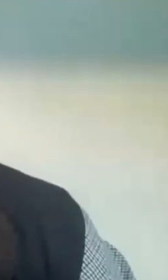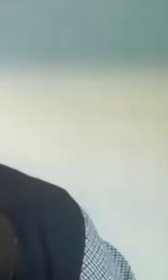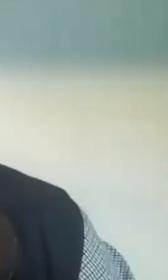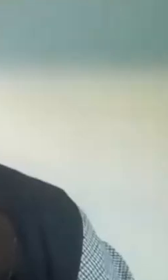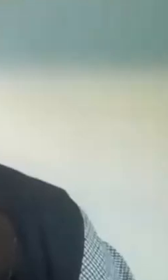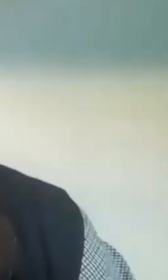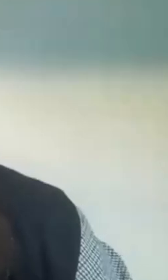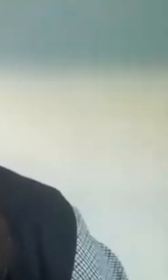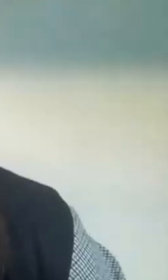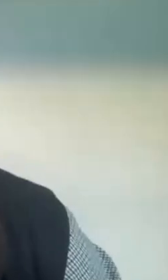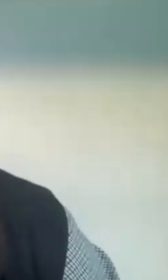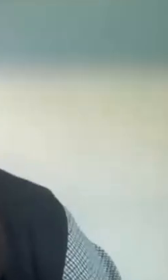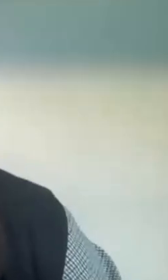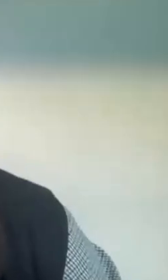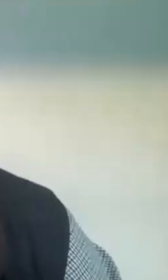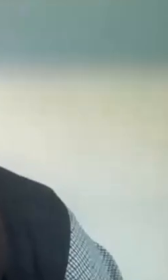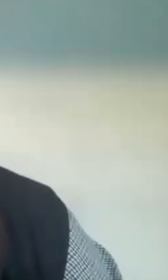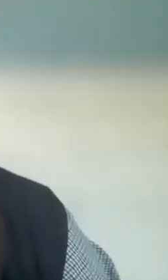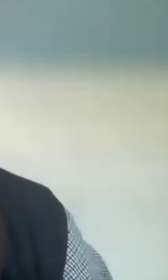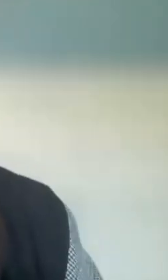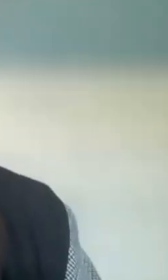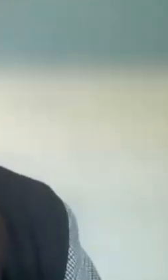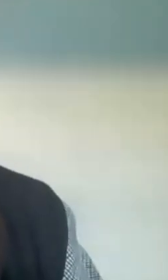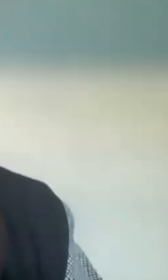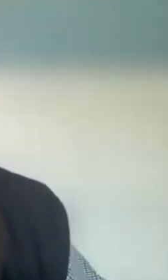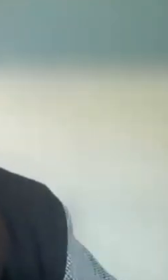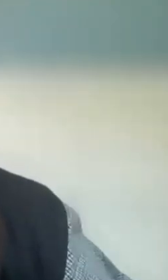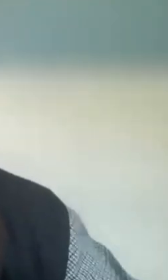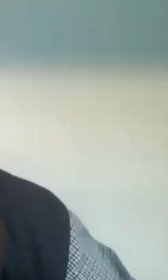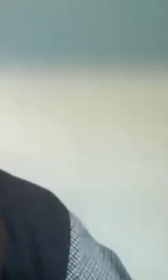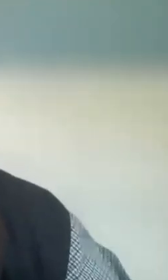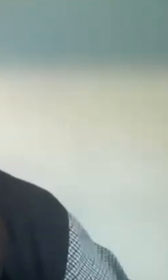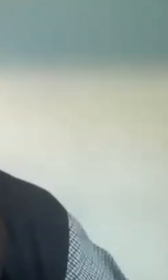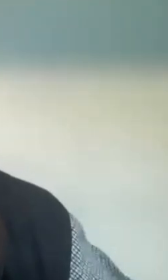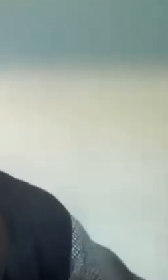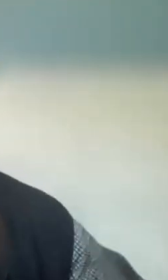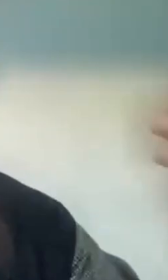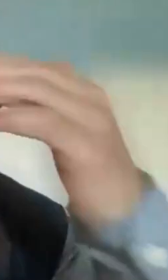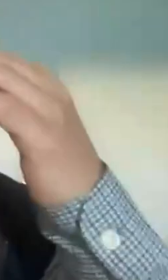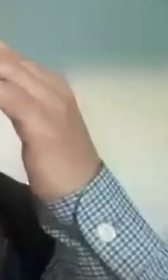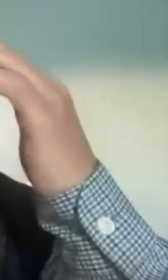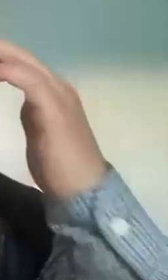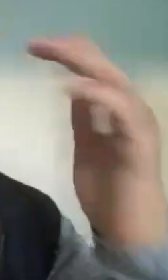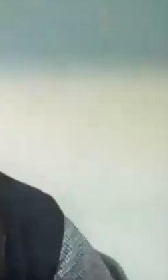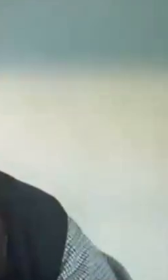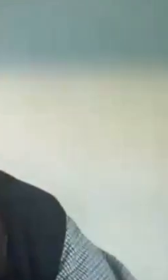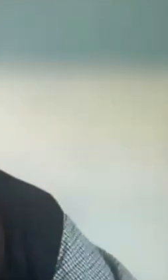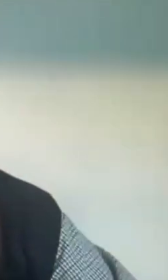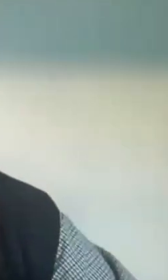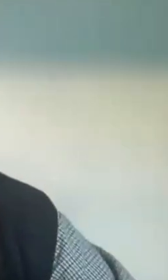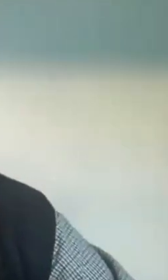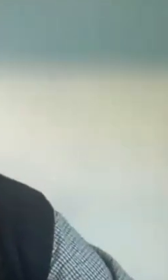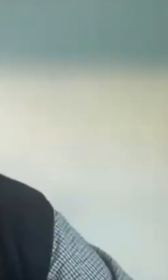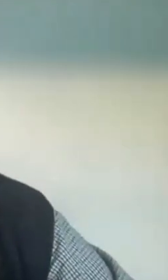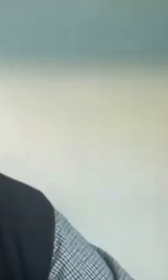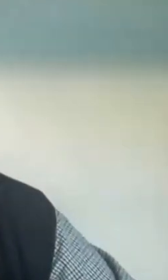maybe hopefully only a slight disappointment. The nature of academic research, or maybe just being an academic at a place